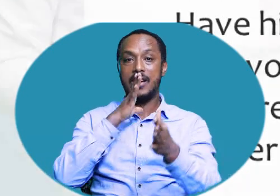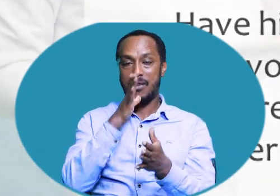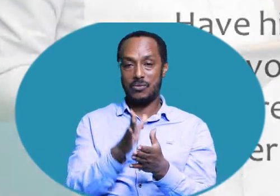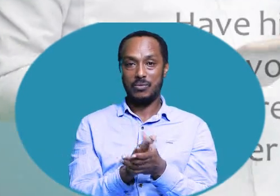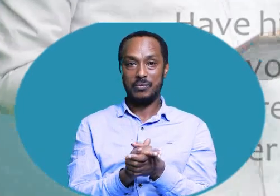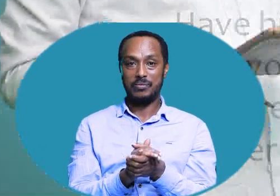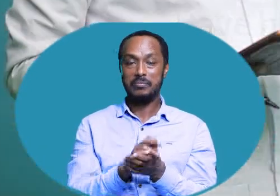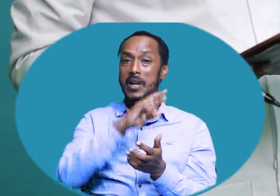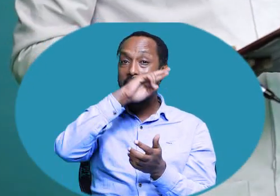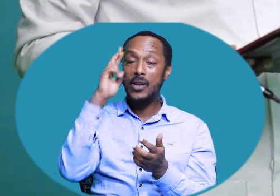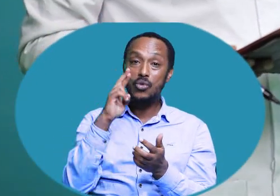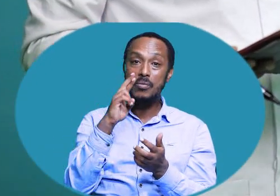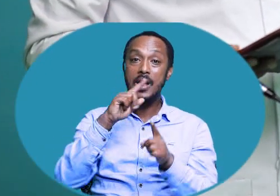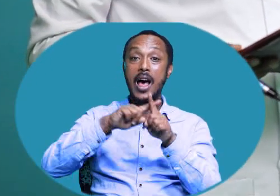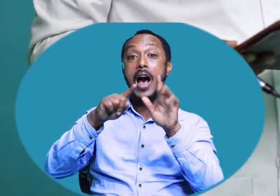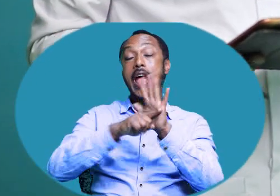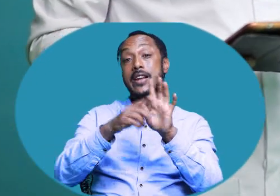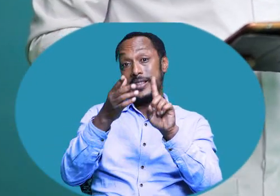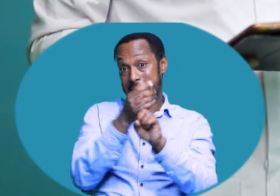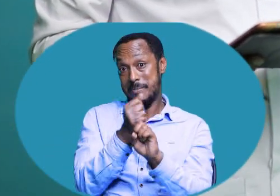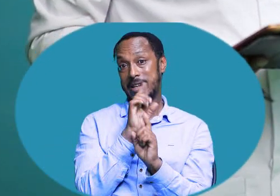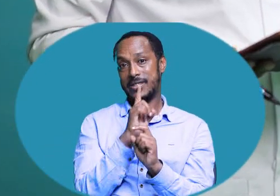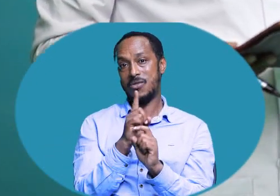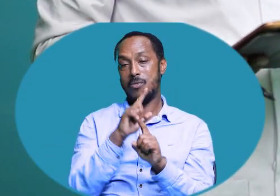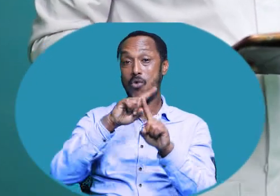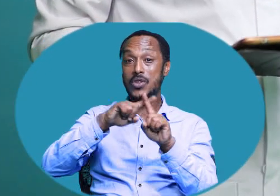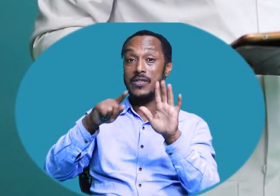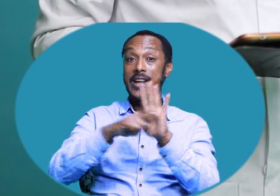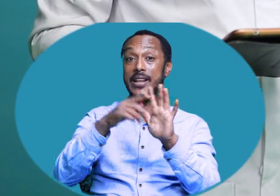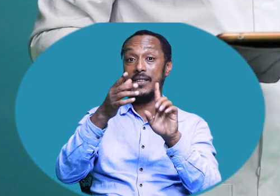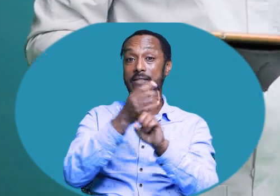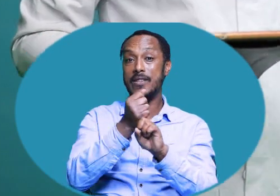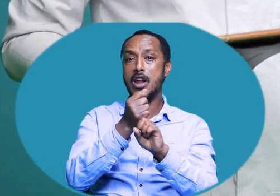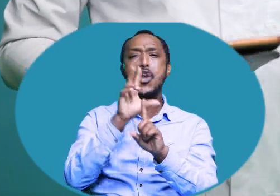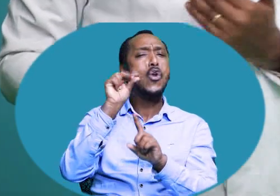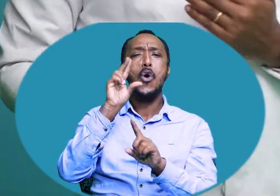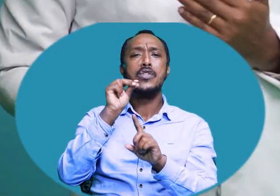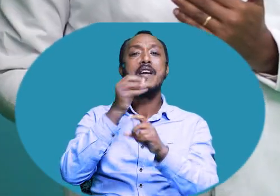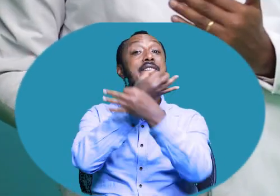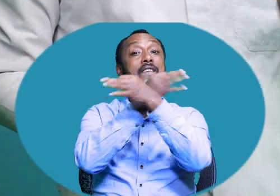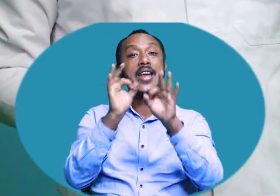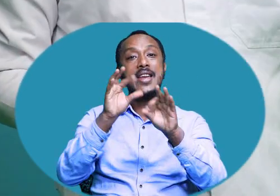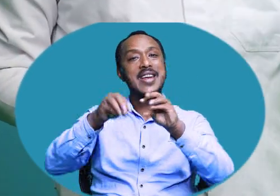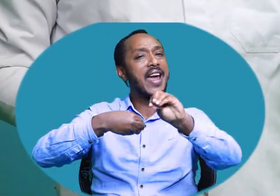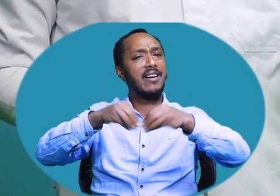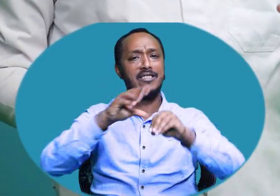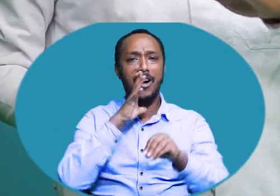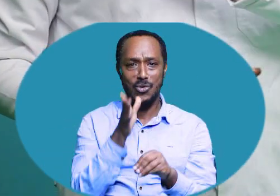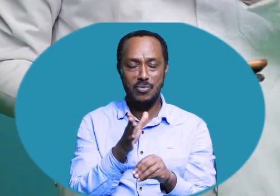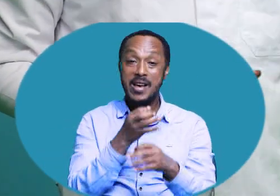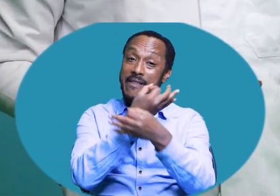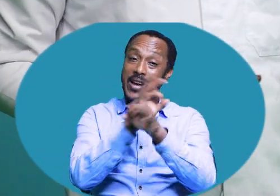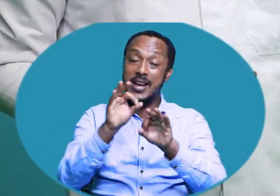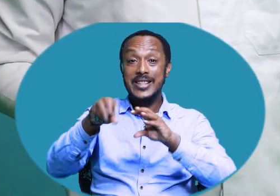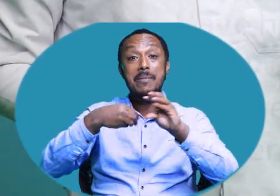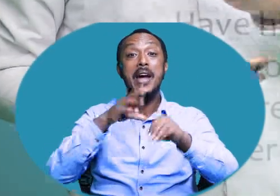Why? Because it contains ions, positive and negative ions, but positive and negative ions are not freely moving. Therefore, ionic compounds in